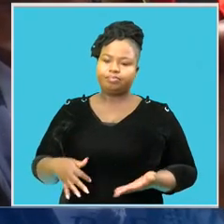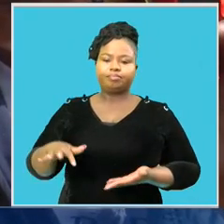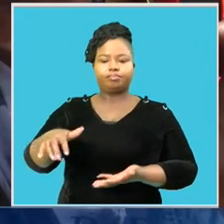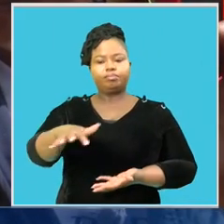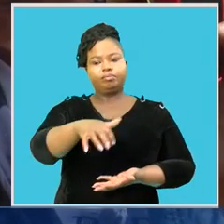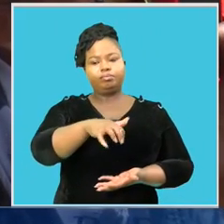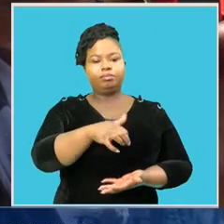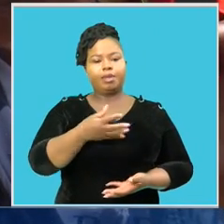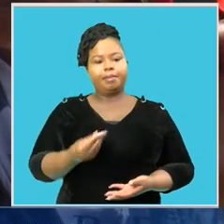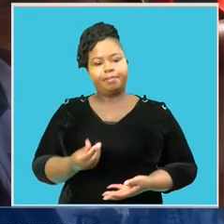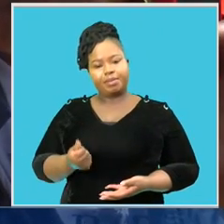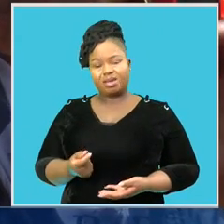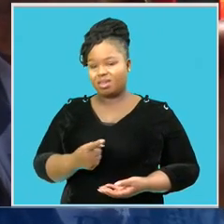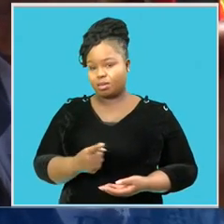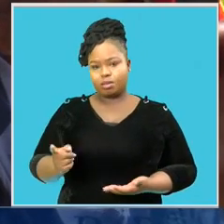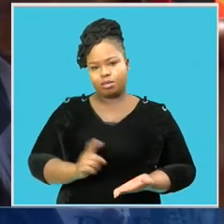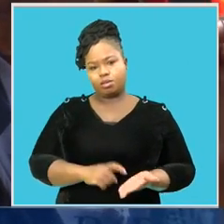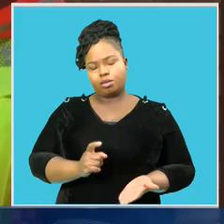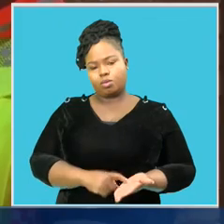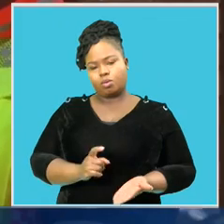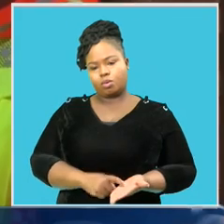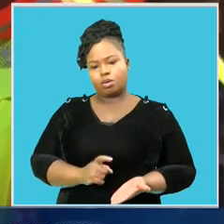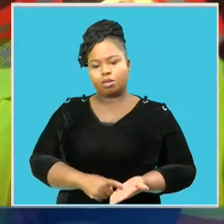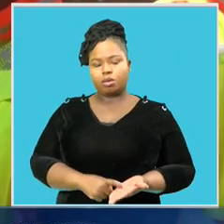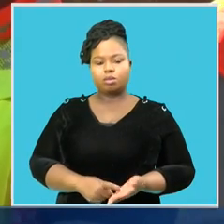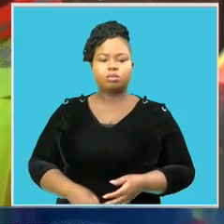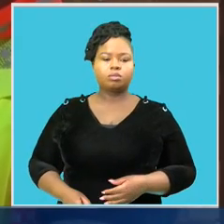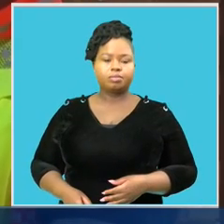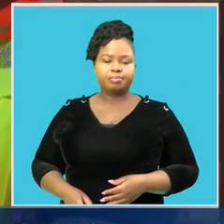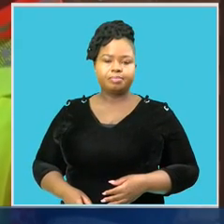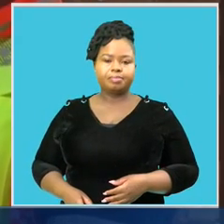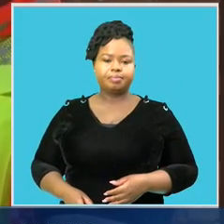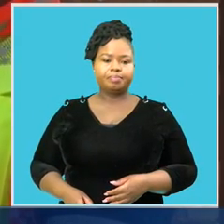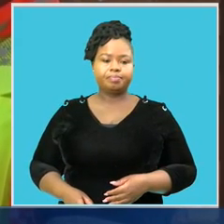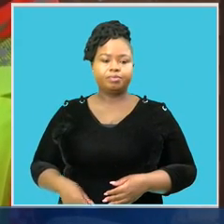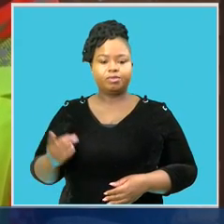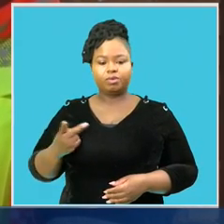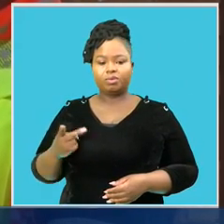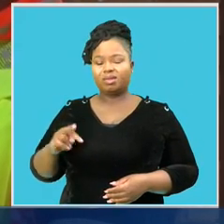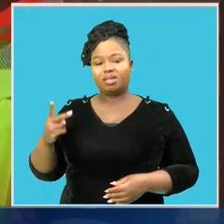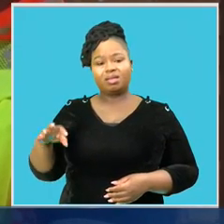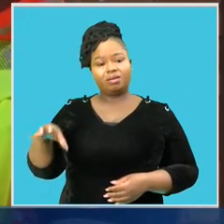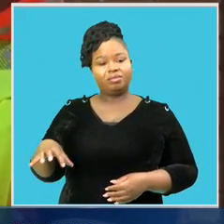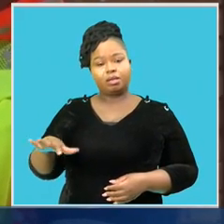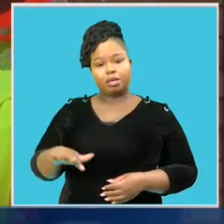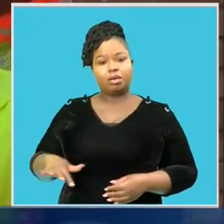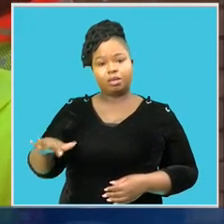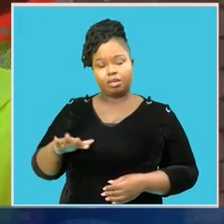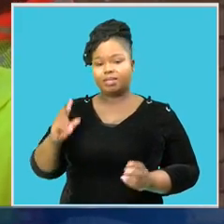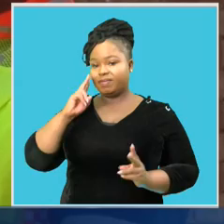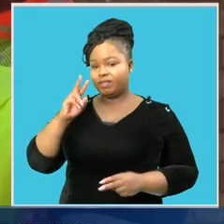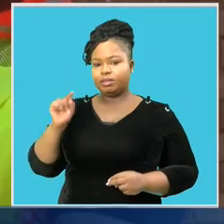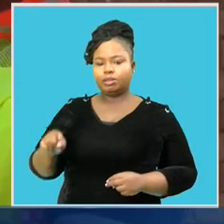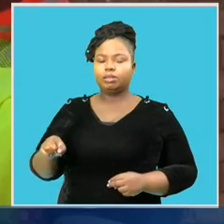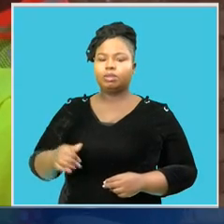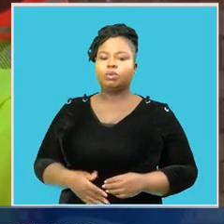collect all these people that are owing us or all the customers that are owing us. Kusenjalo omunye wezindawo ezihanjelwe namhlanje